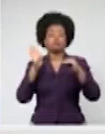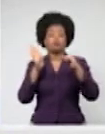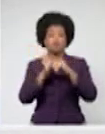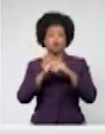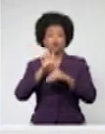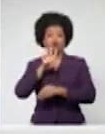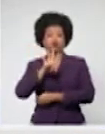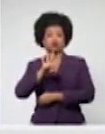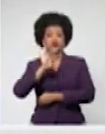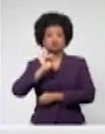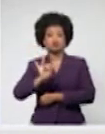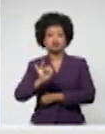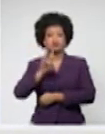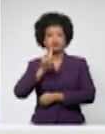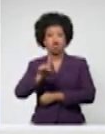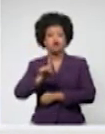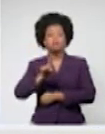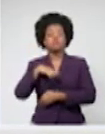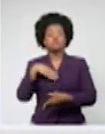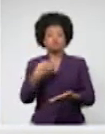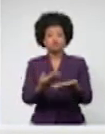285,471 processed samples and